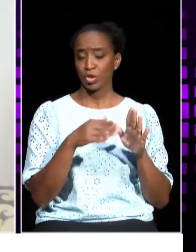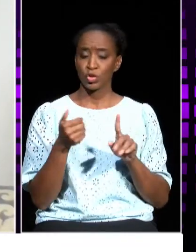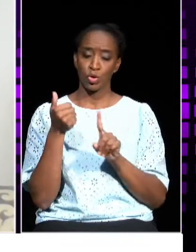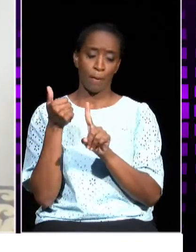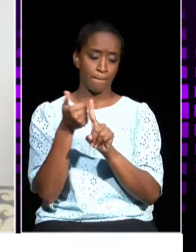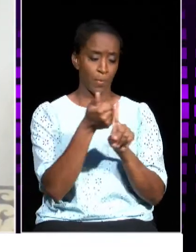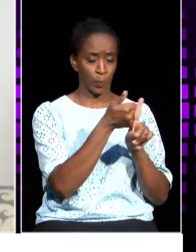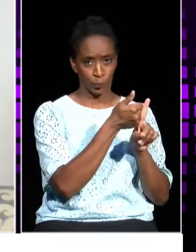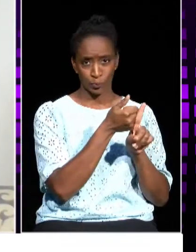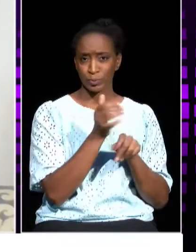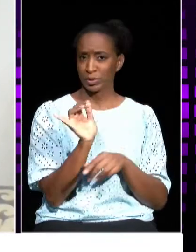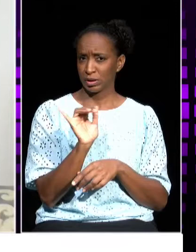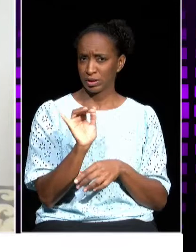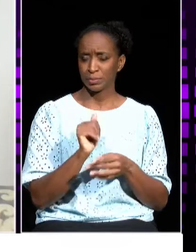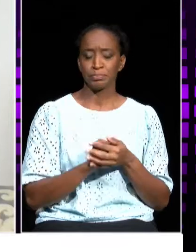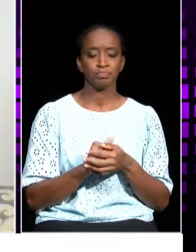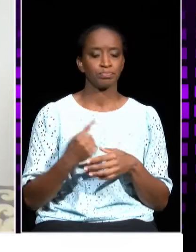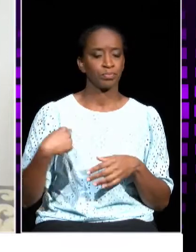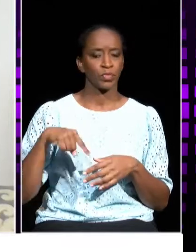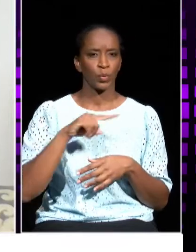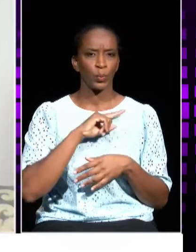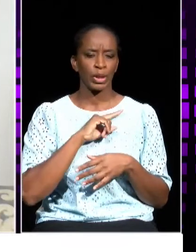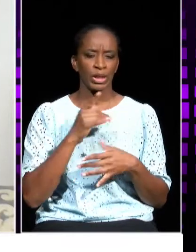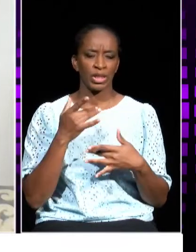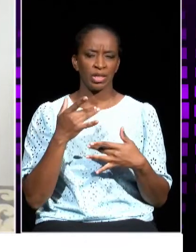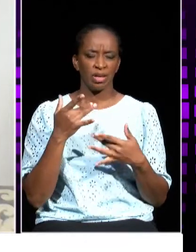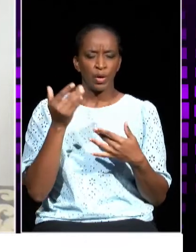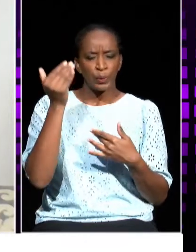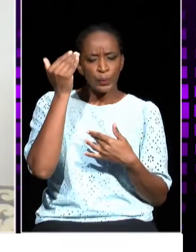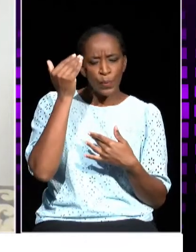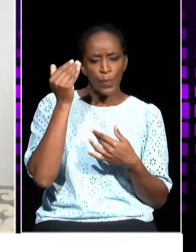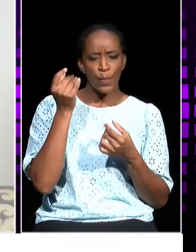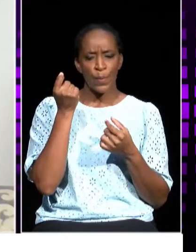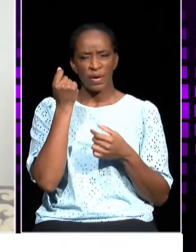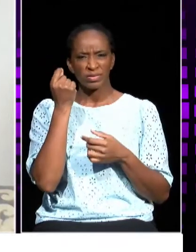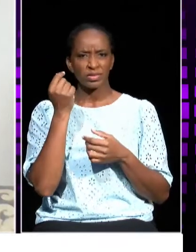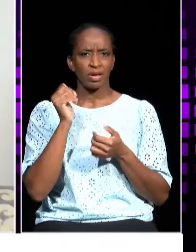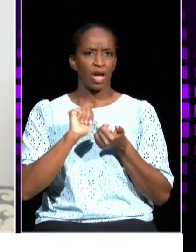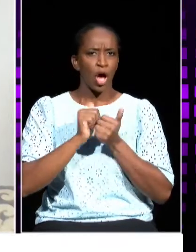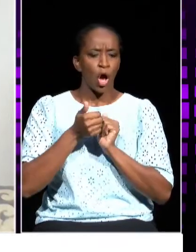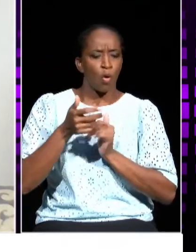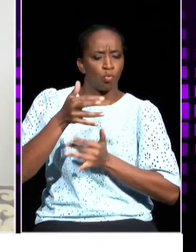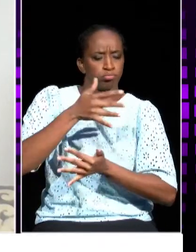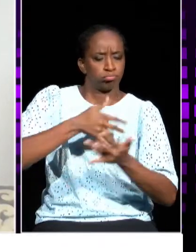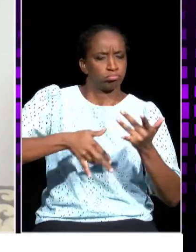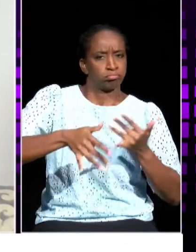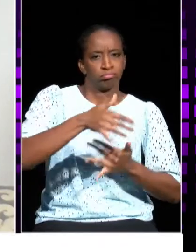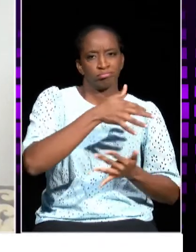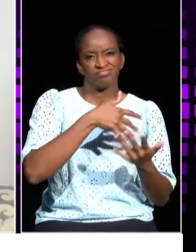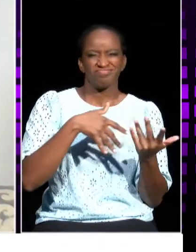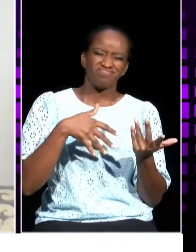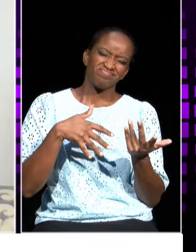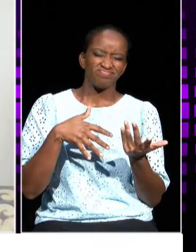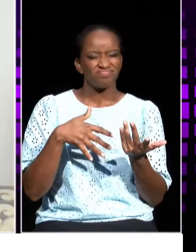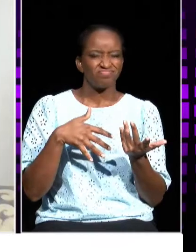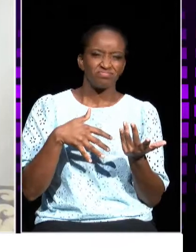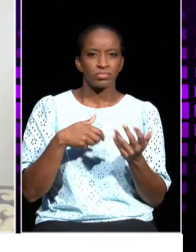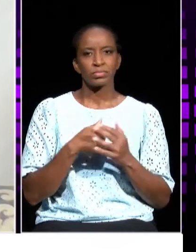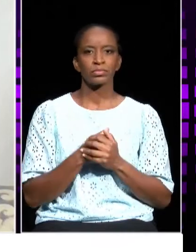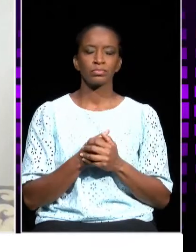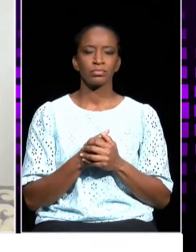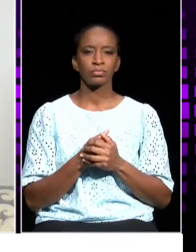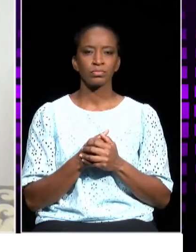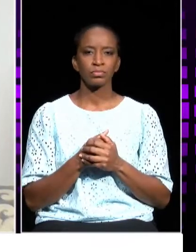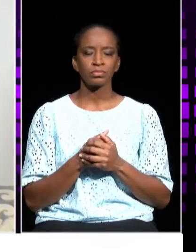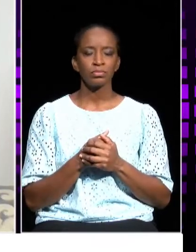social development. And today we're speaking, as a matter of fact, on choice and more importantly on violence. And I think